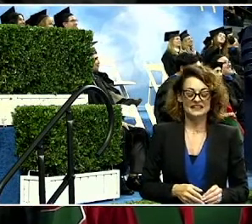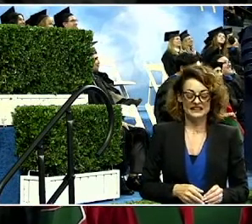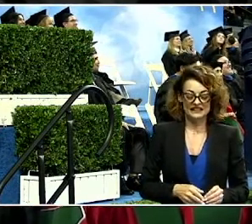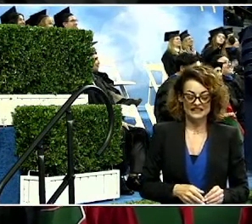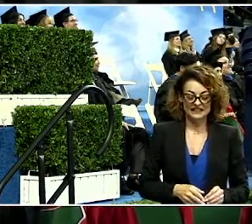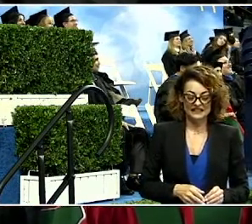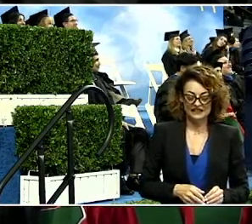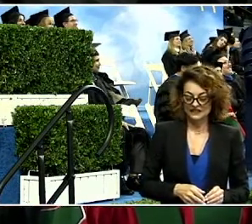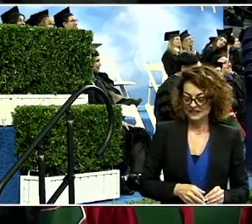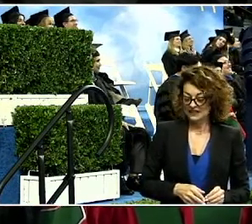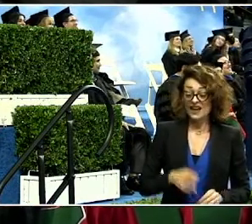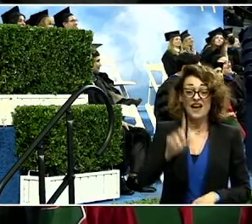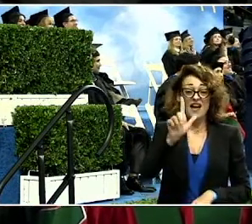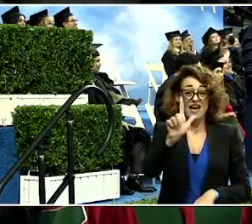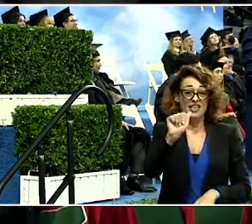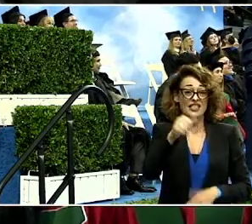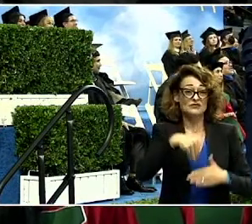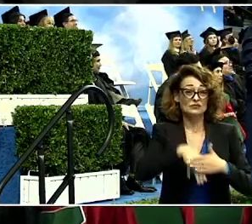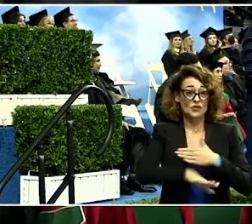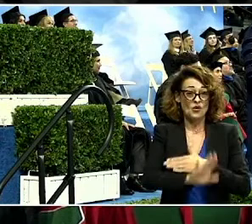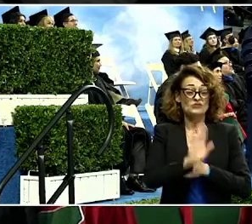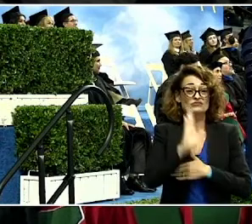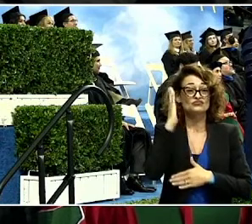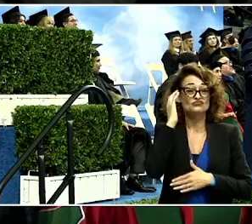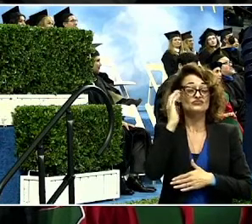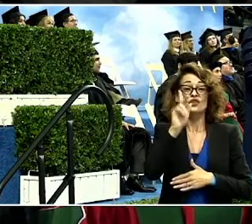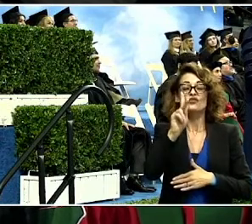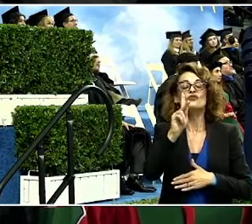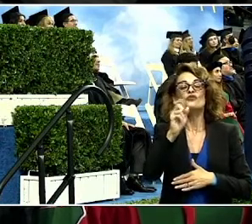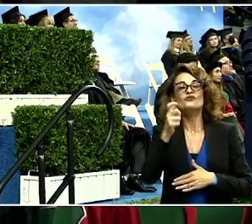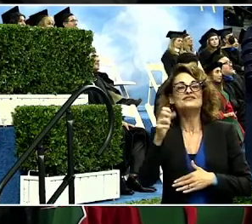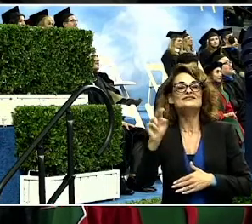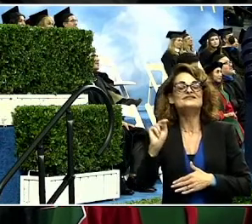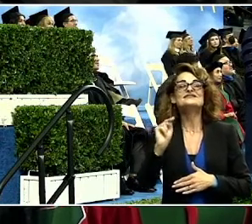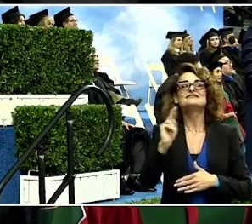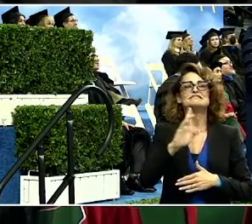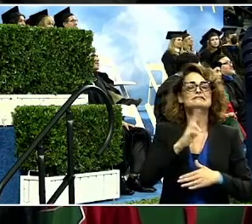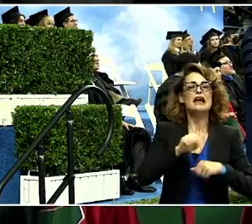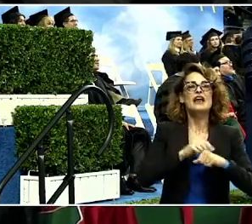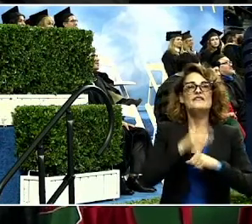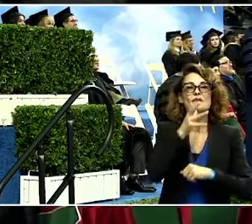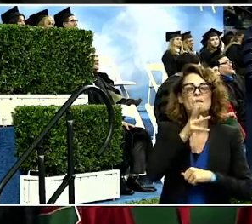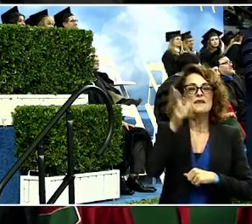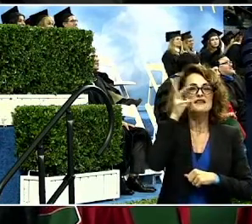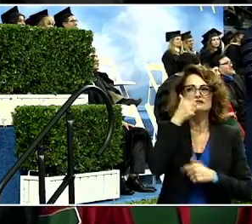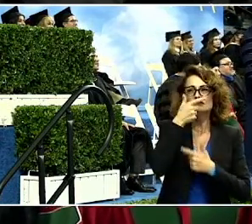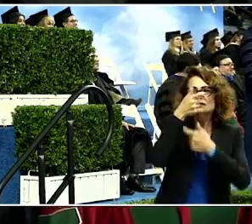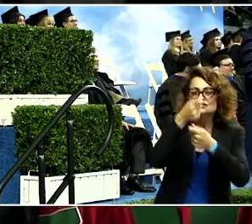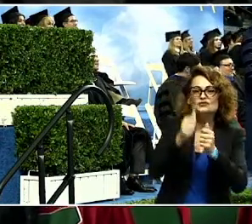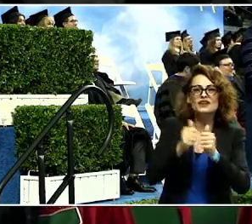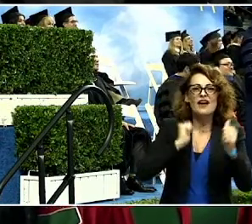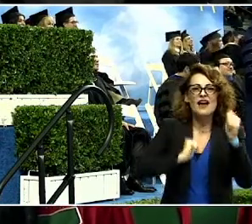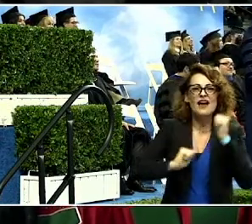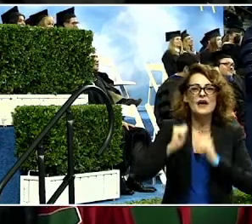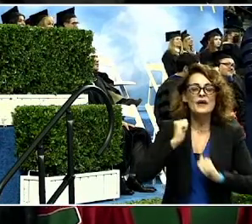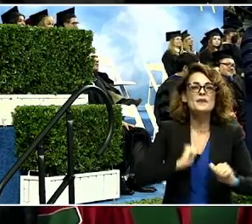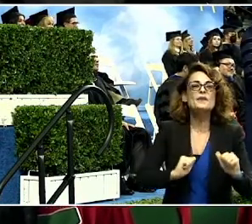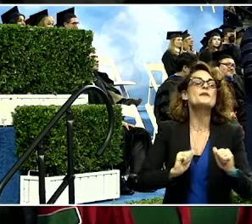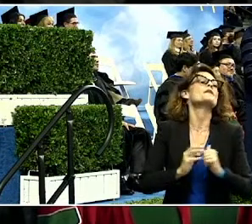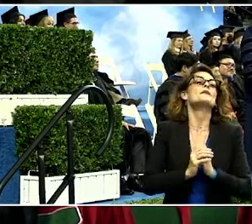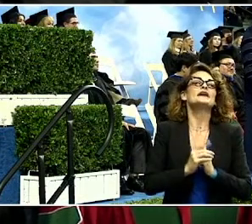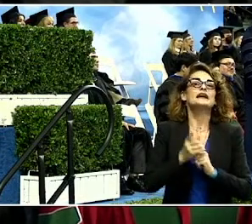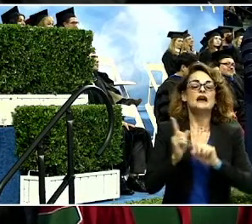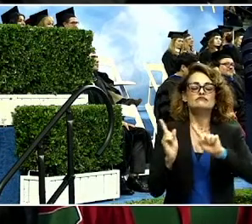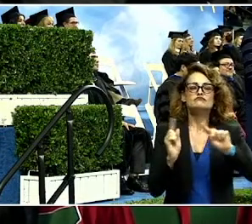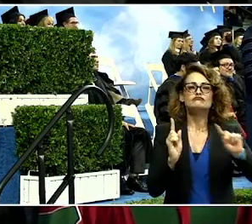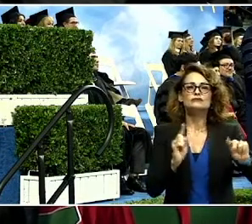A Los Angeles native born to Korean immigrant parents, Randall Park grew up with an interest in acting that deepened significantly when he attended